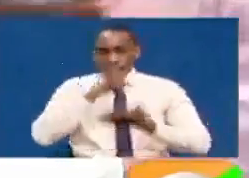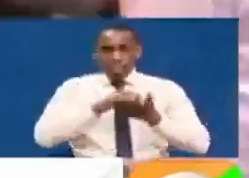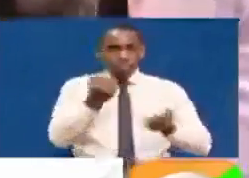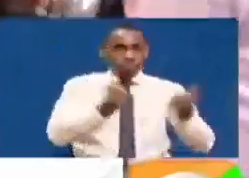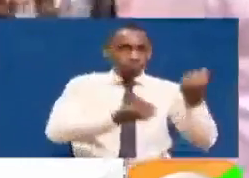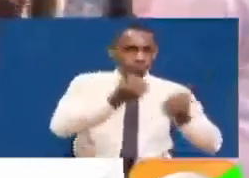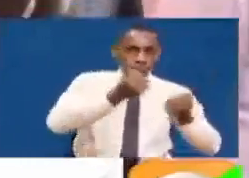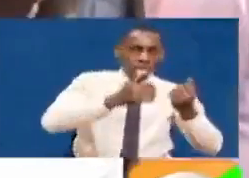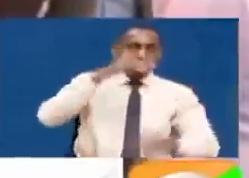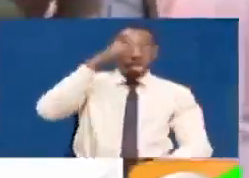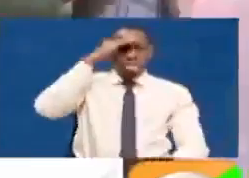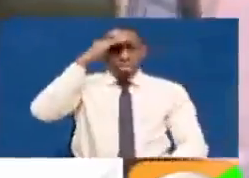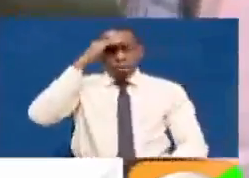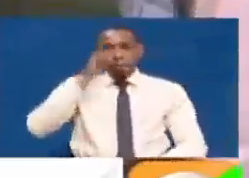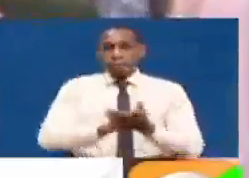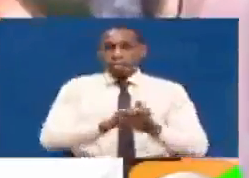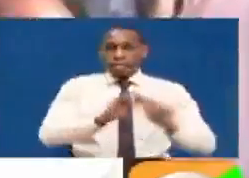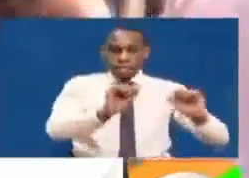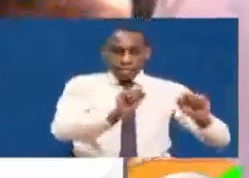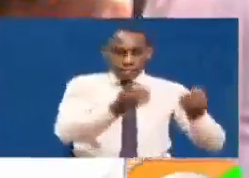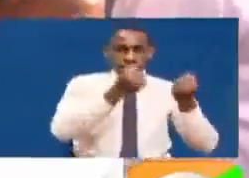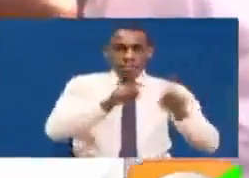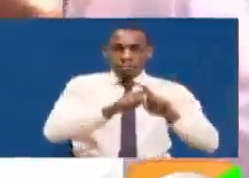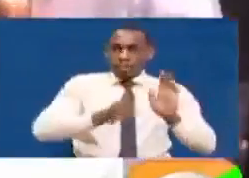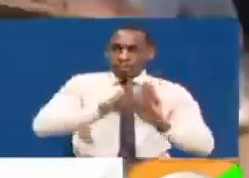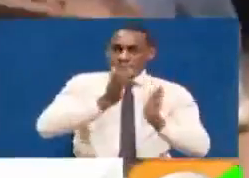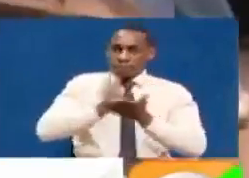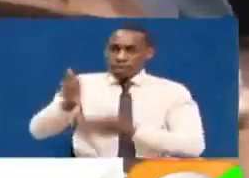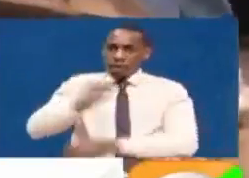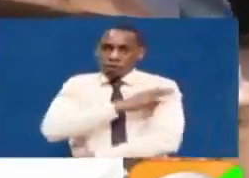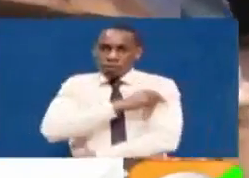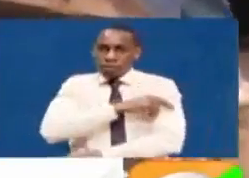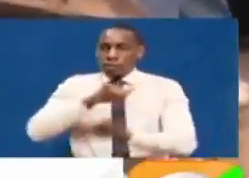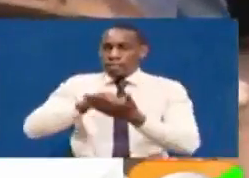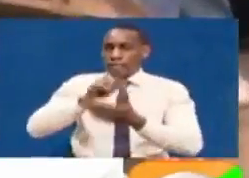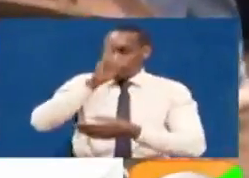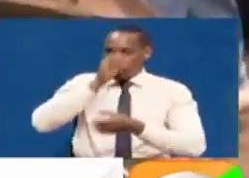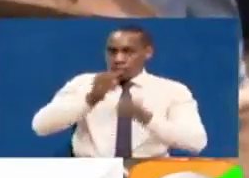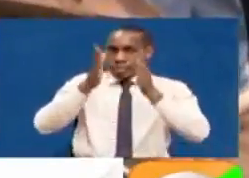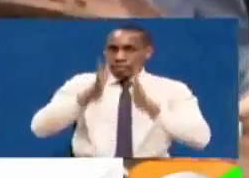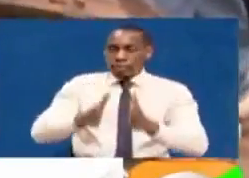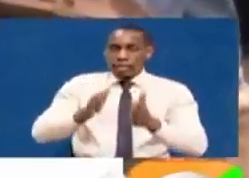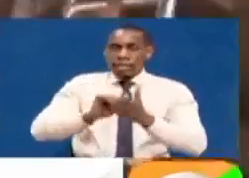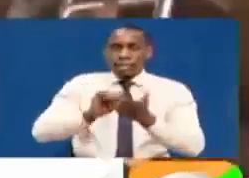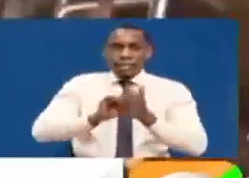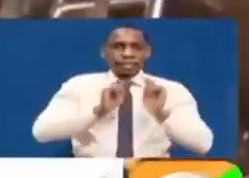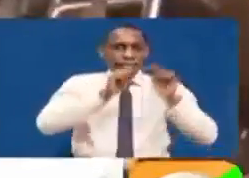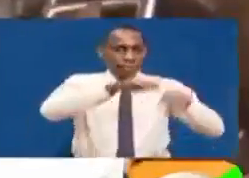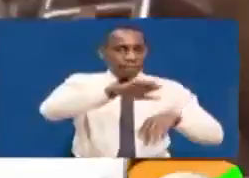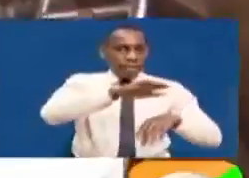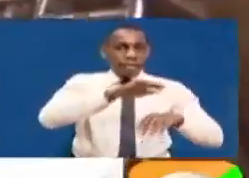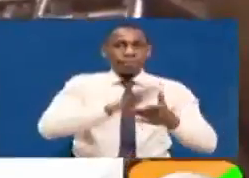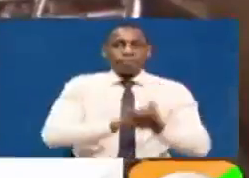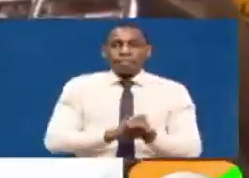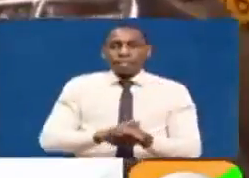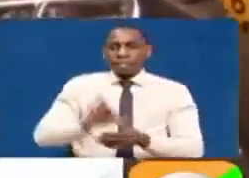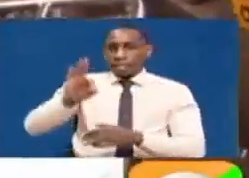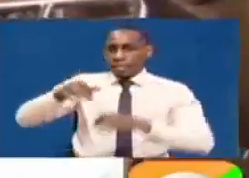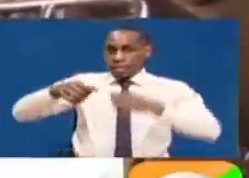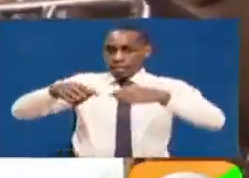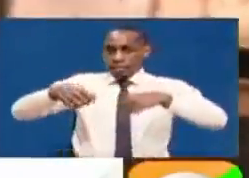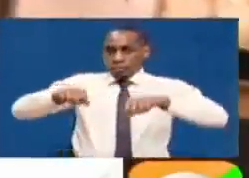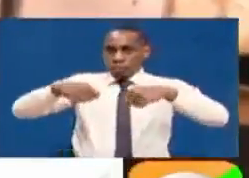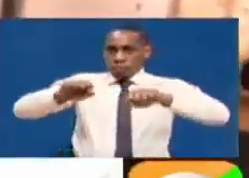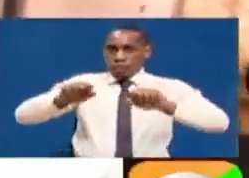of driving while drunk. He was rescued and rushed to hospital by police officers who arrived at the scene on time. The three operators